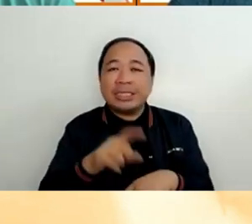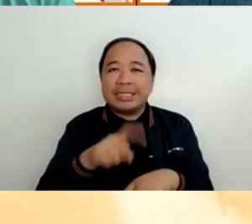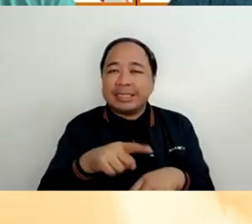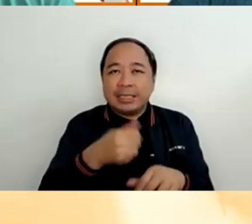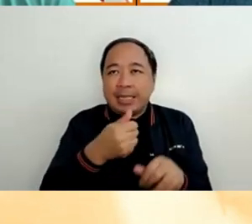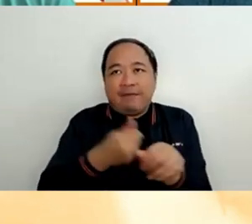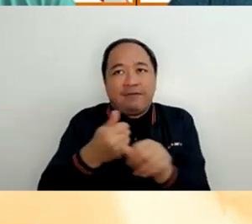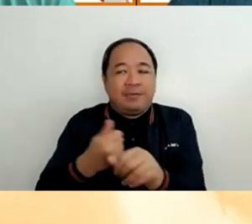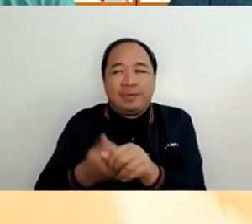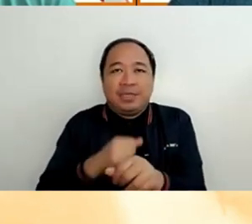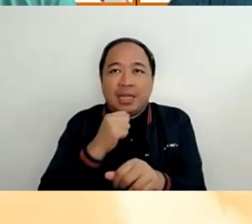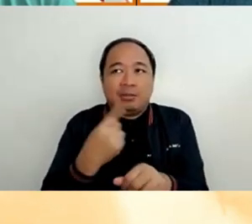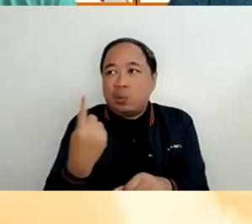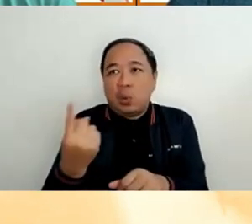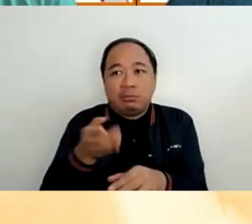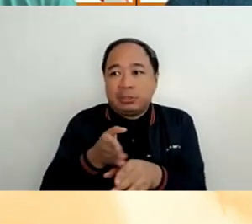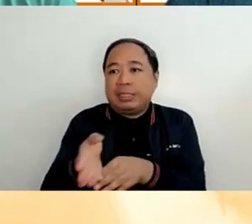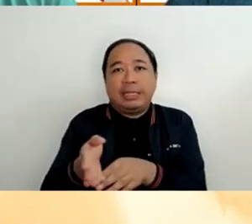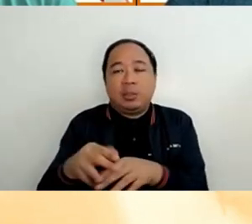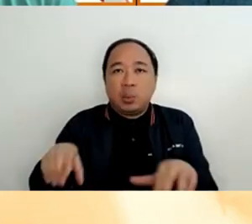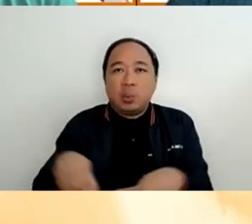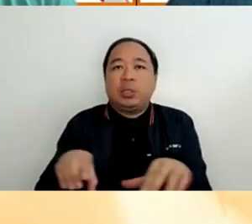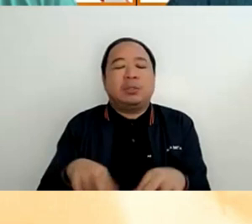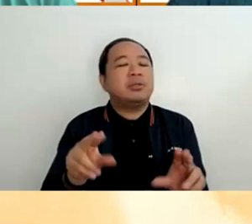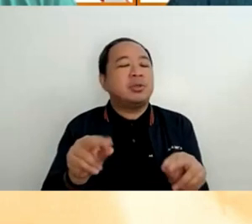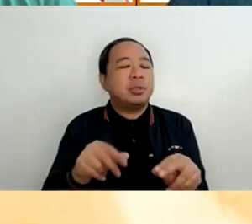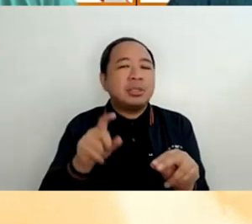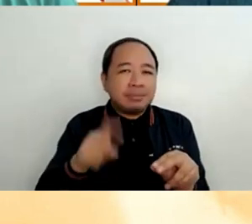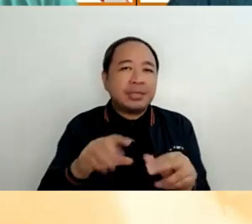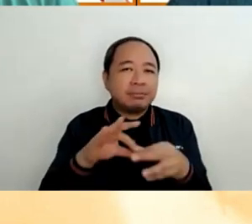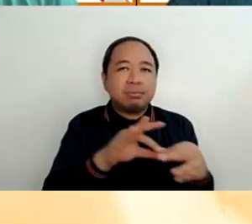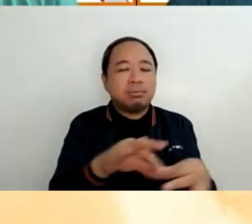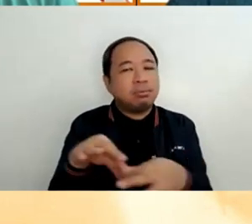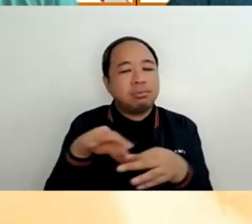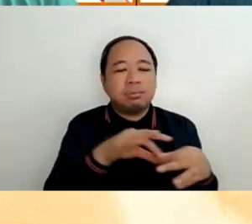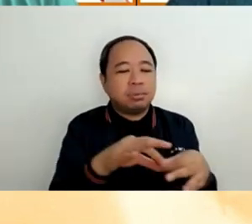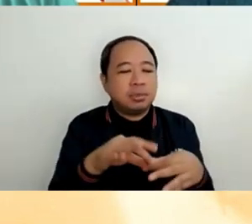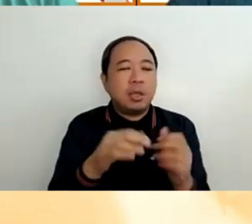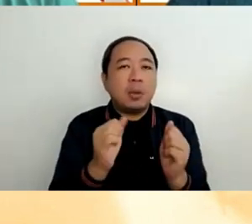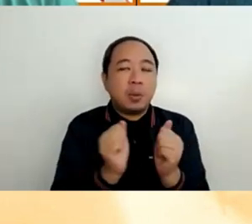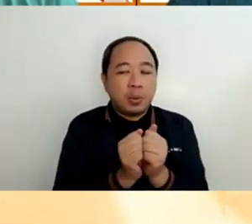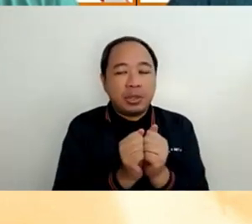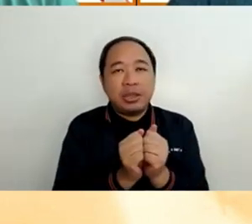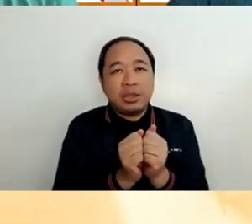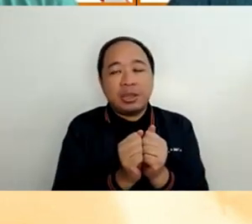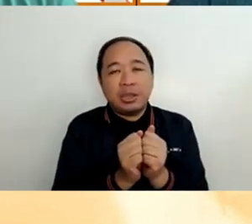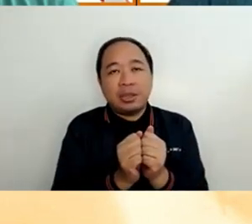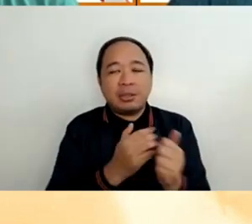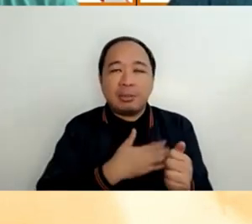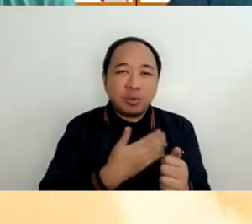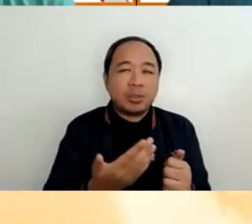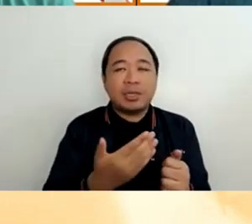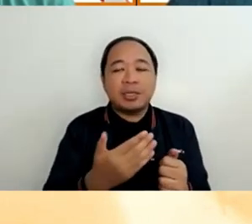iisang setting or sector ang kailangang gumalaw. Tayo po together with our generous and